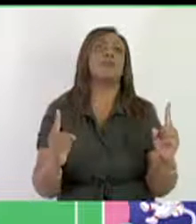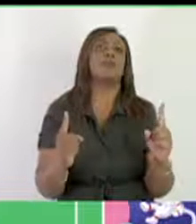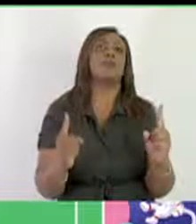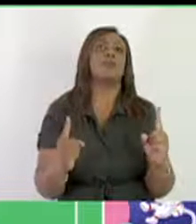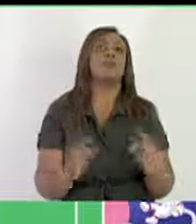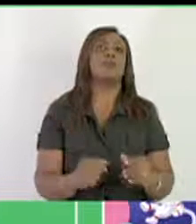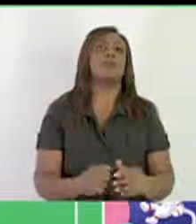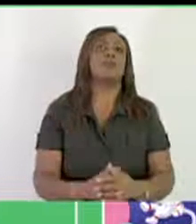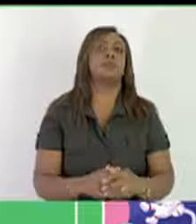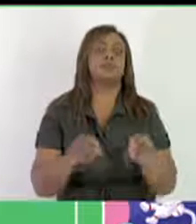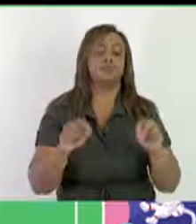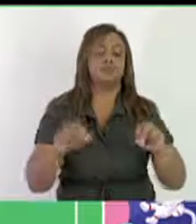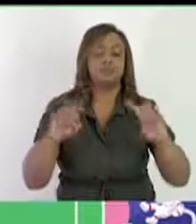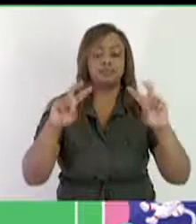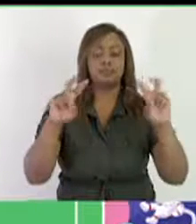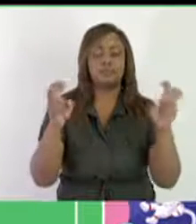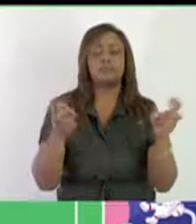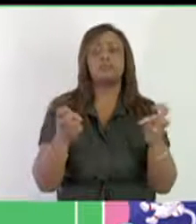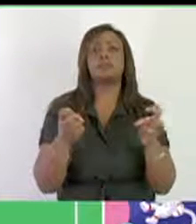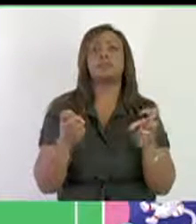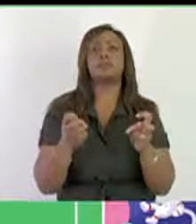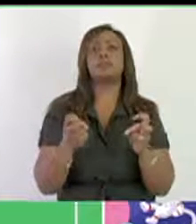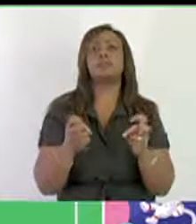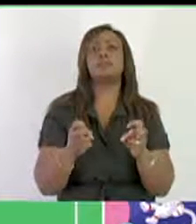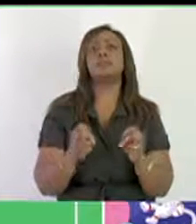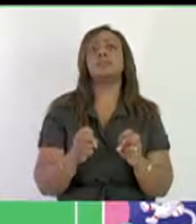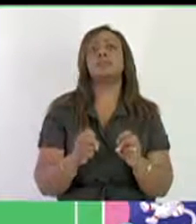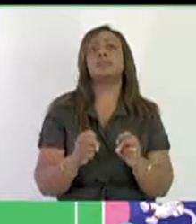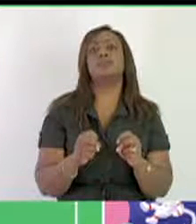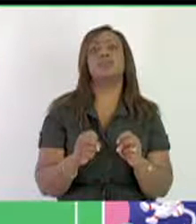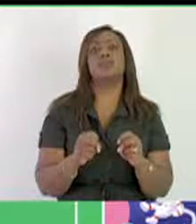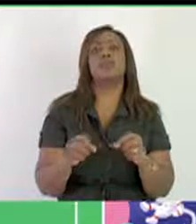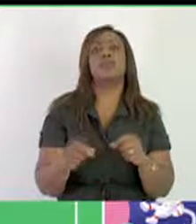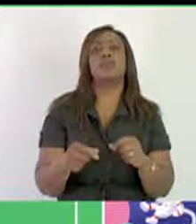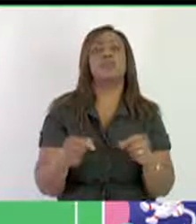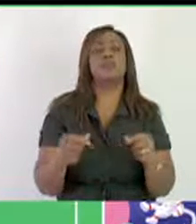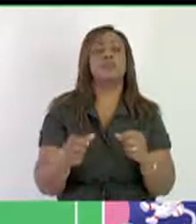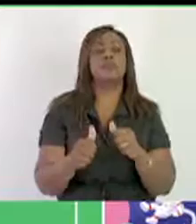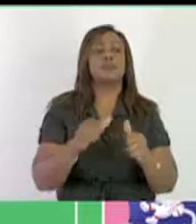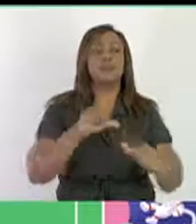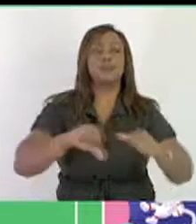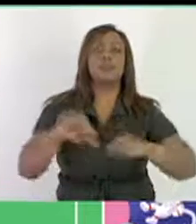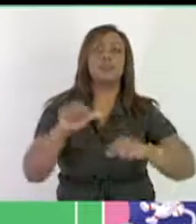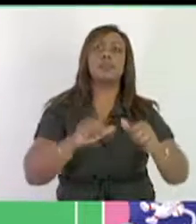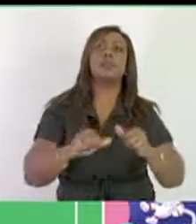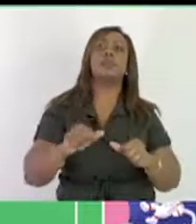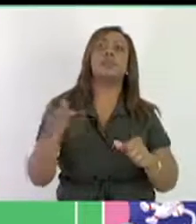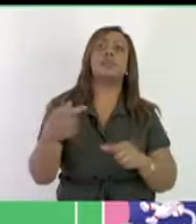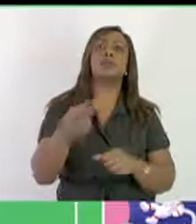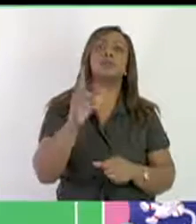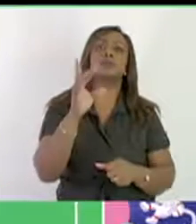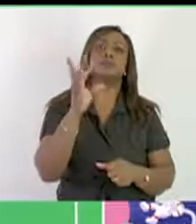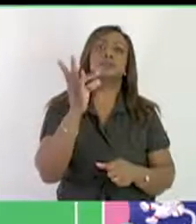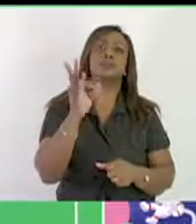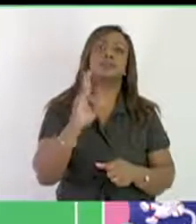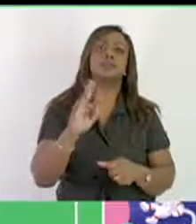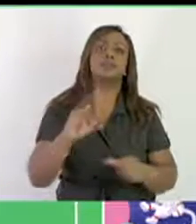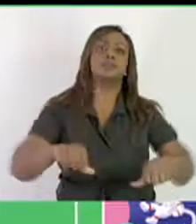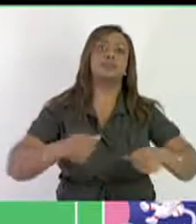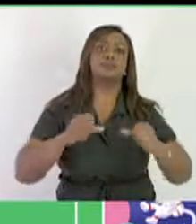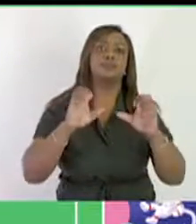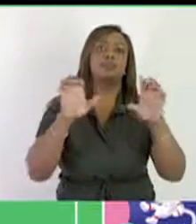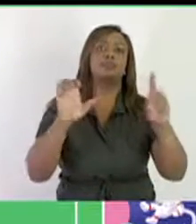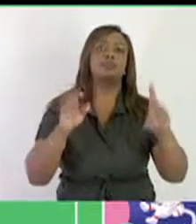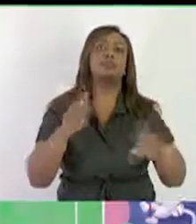today's lesson will be, it's science grade 7, health education, sexuality,